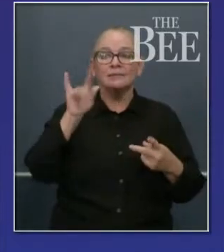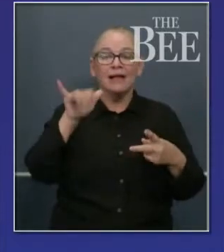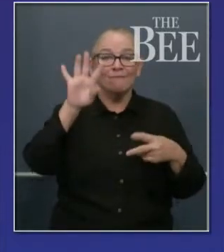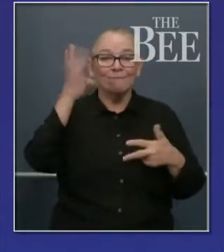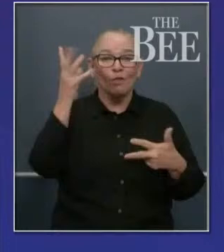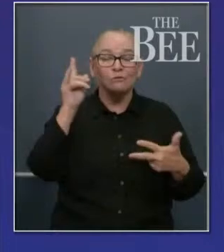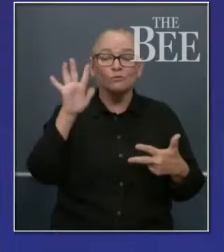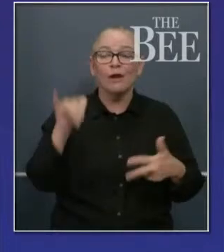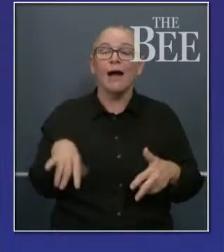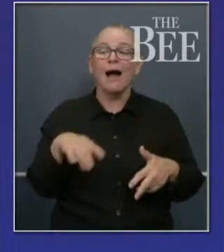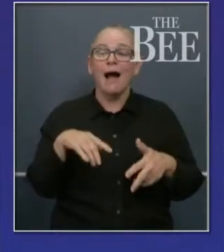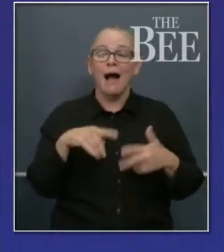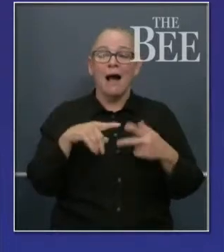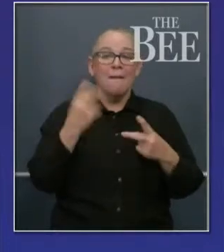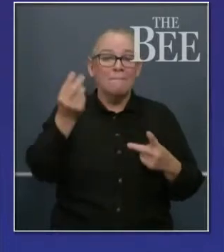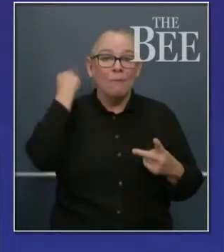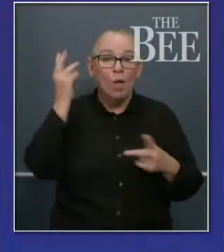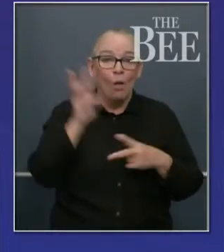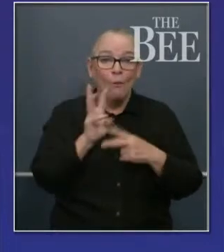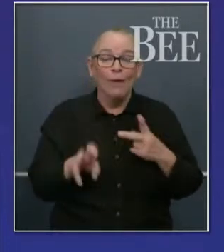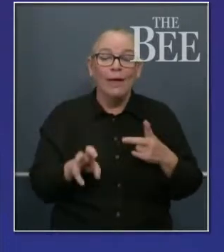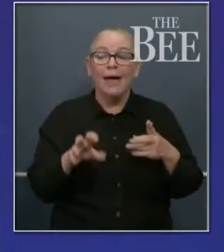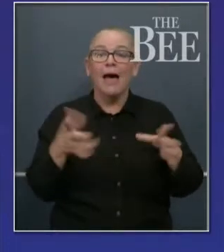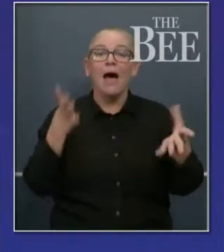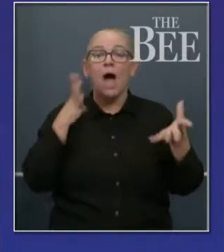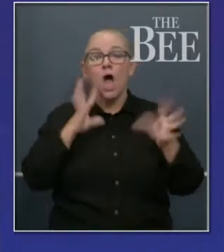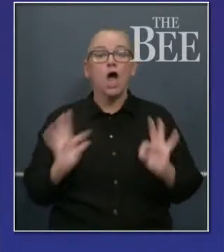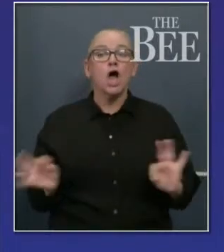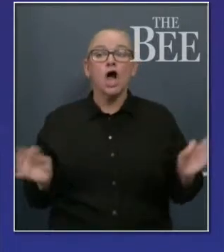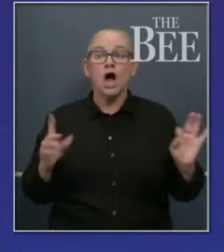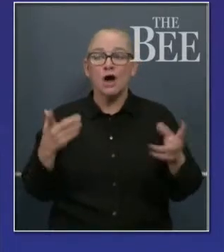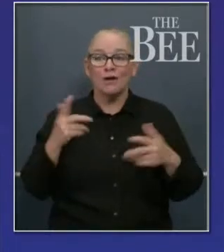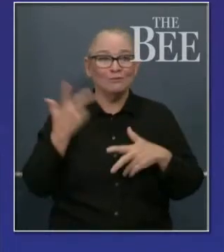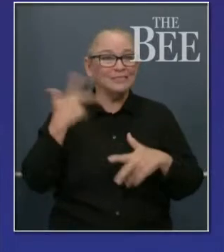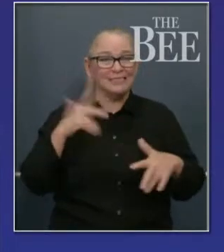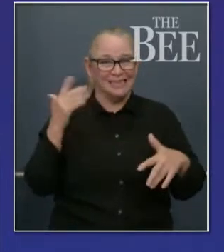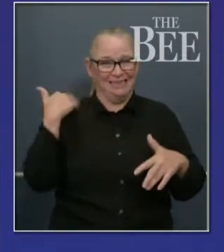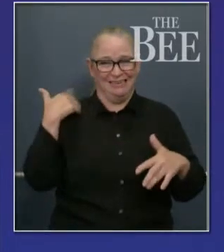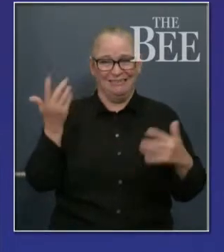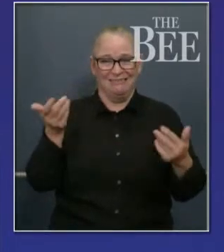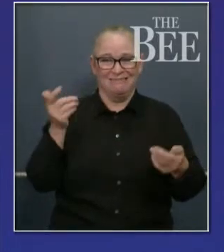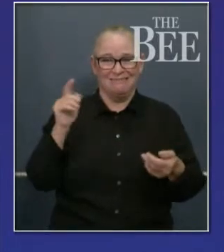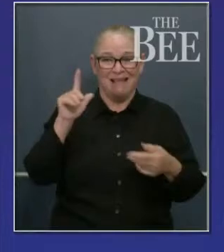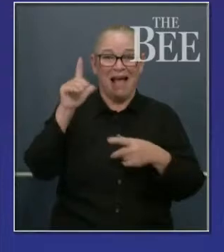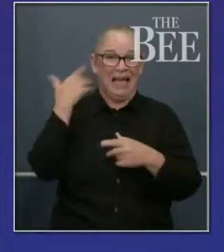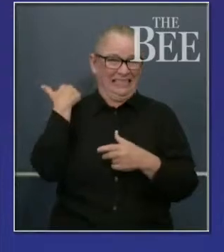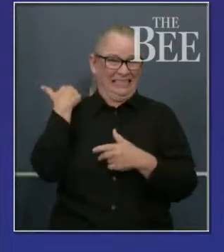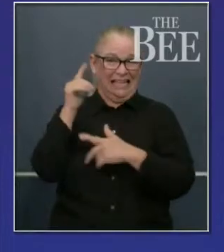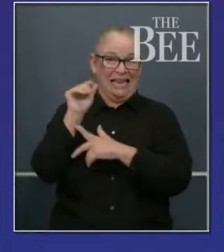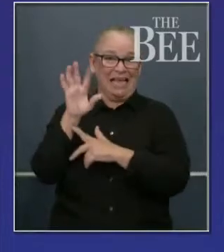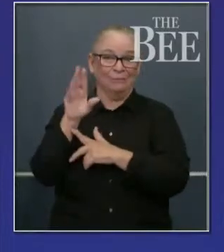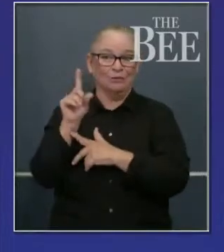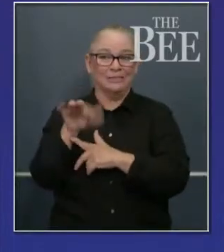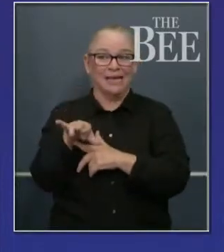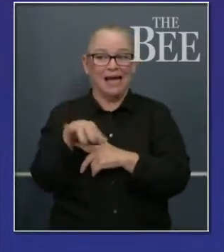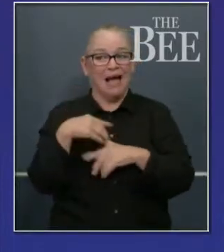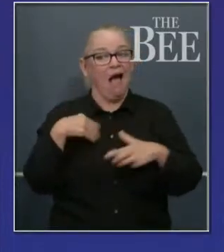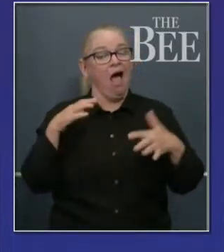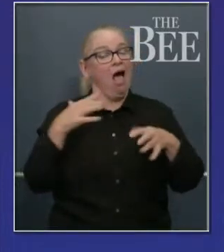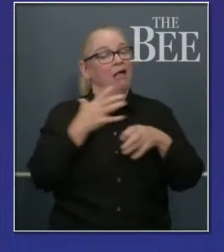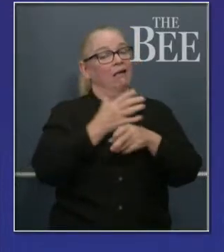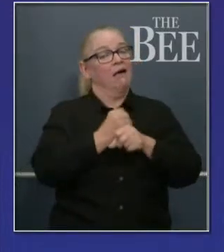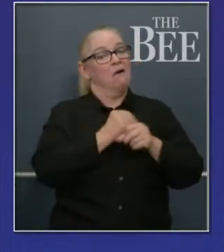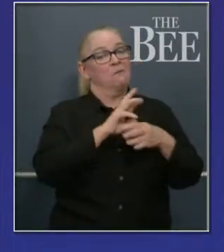past. We just went through a long 3-day weekend. That data has not come in. These are lagging.